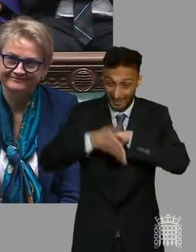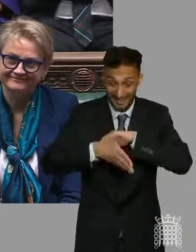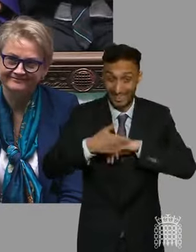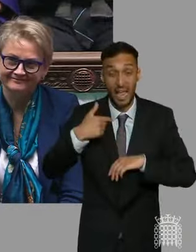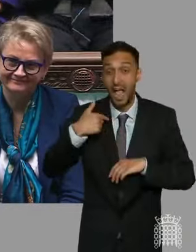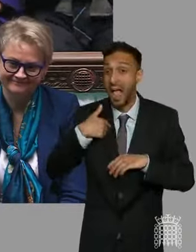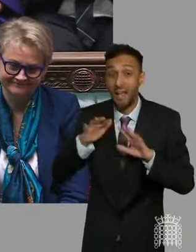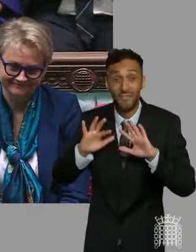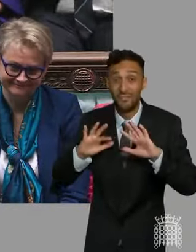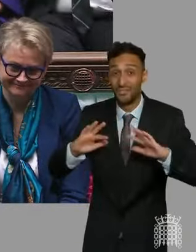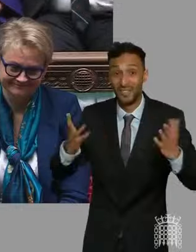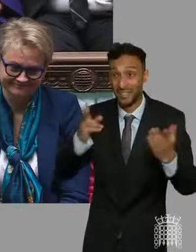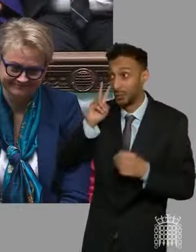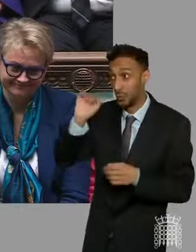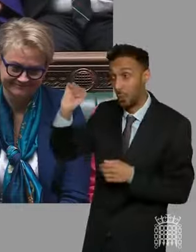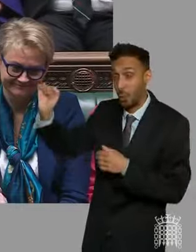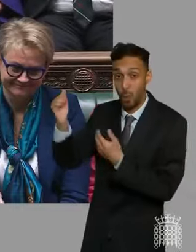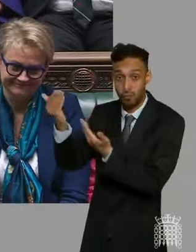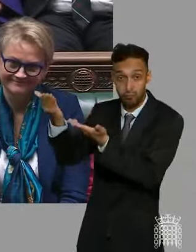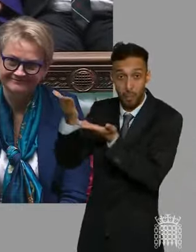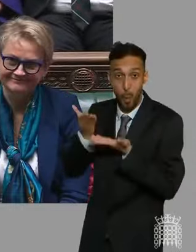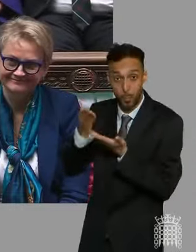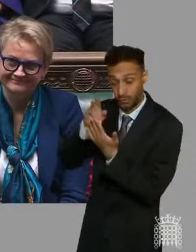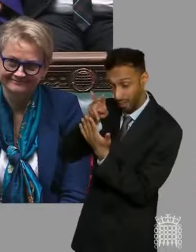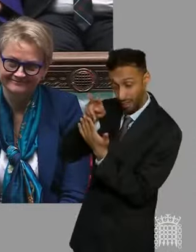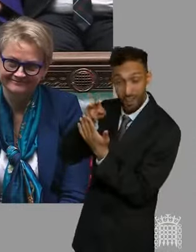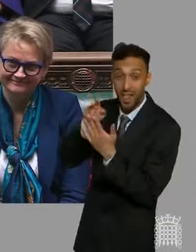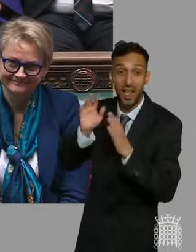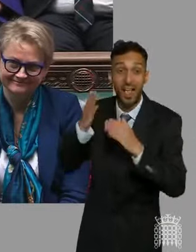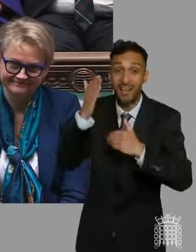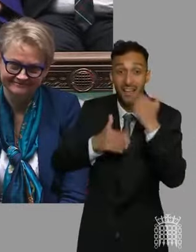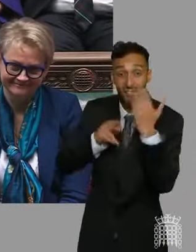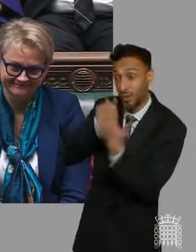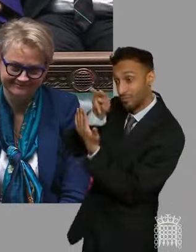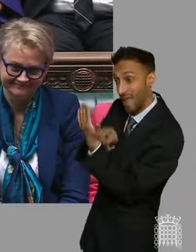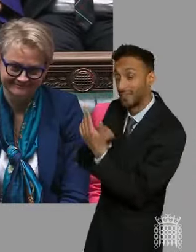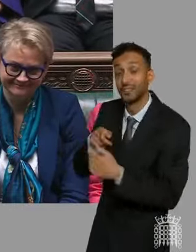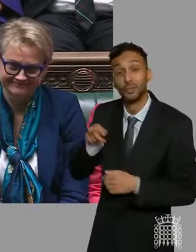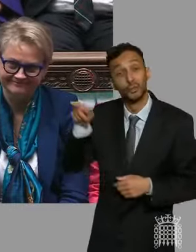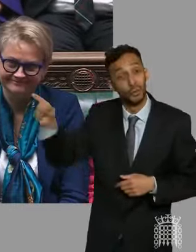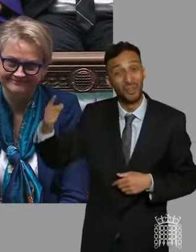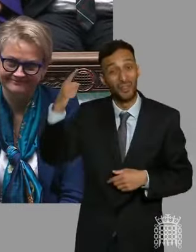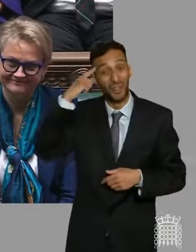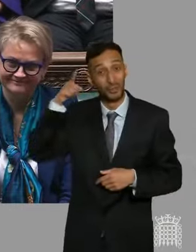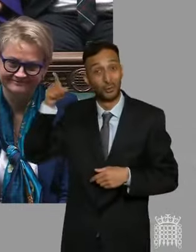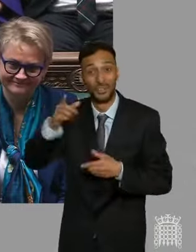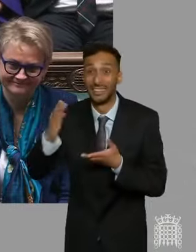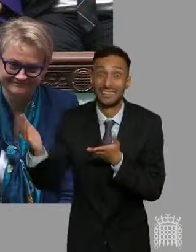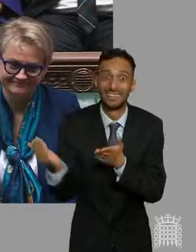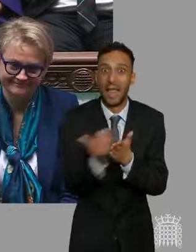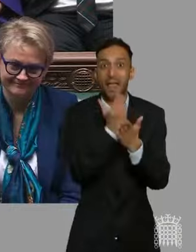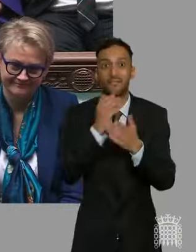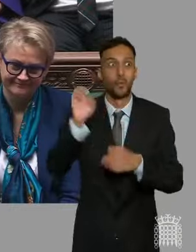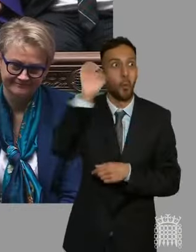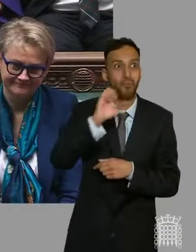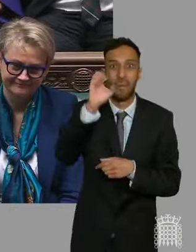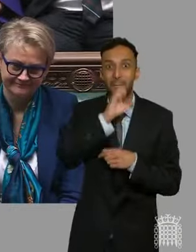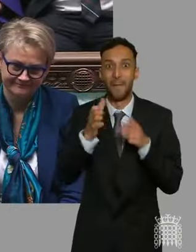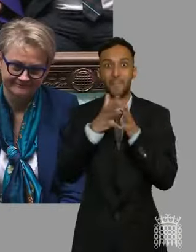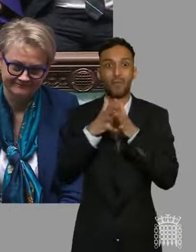Western civilization. It's a desperate search for relevance. But, Mr.